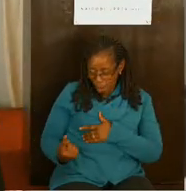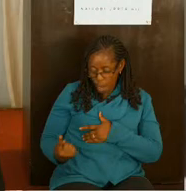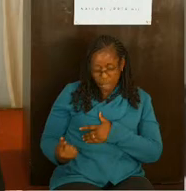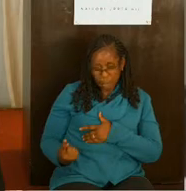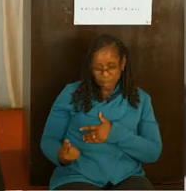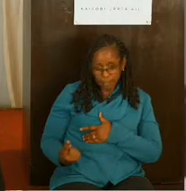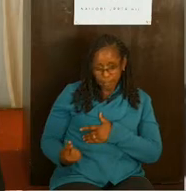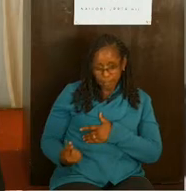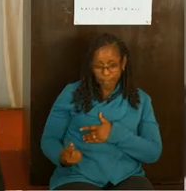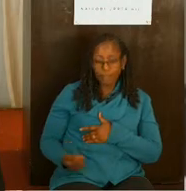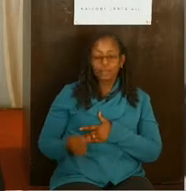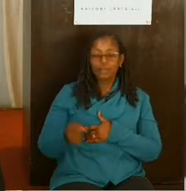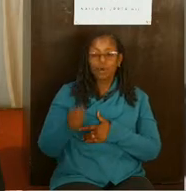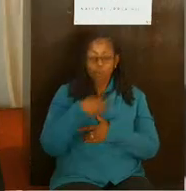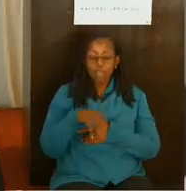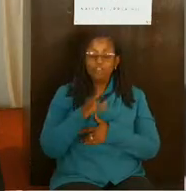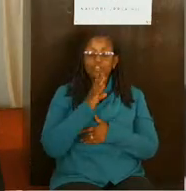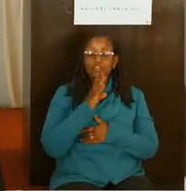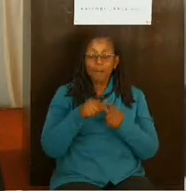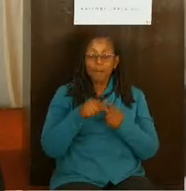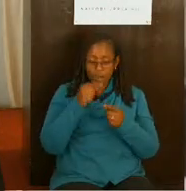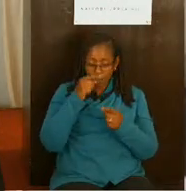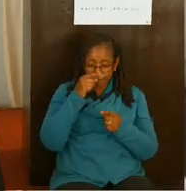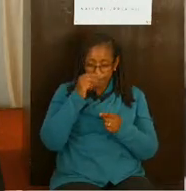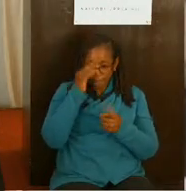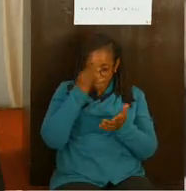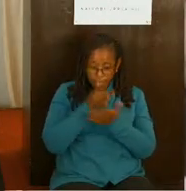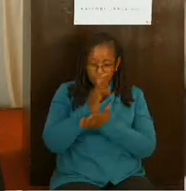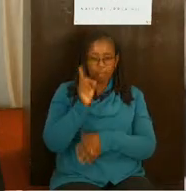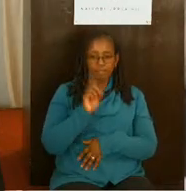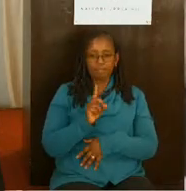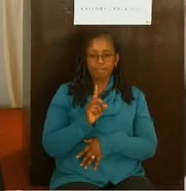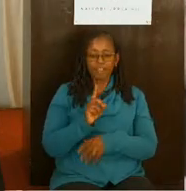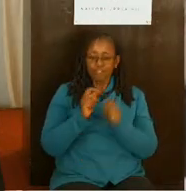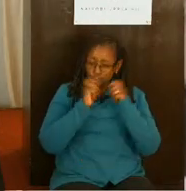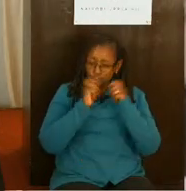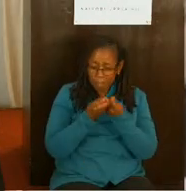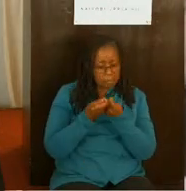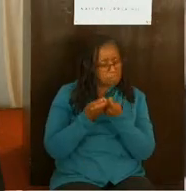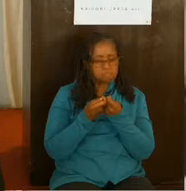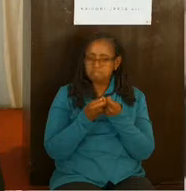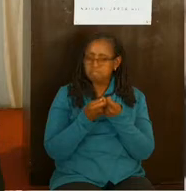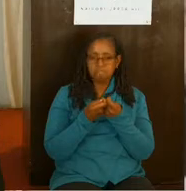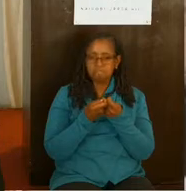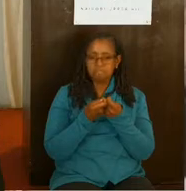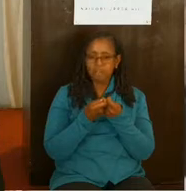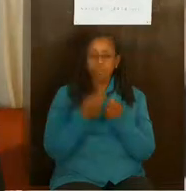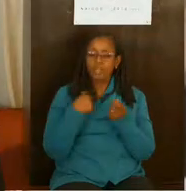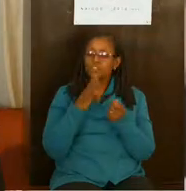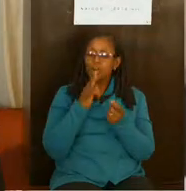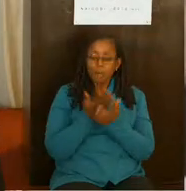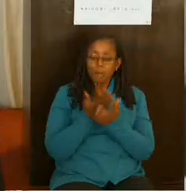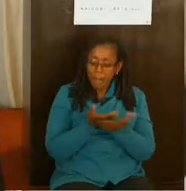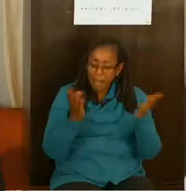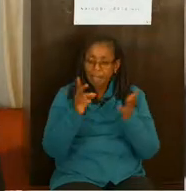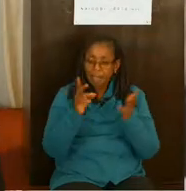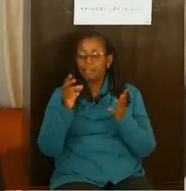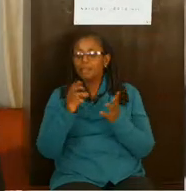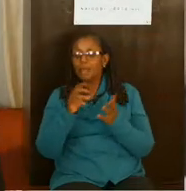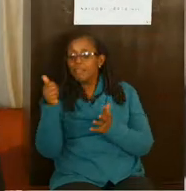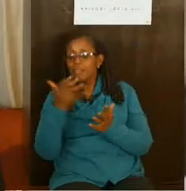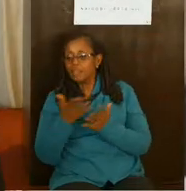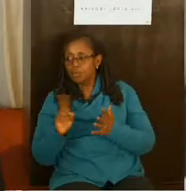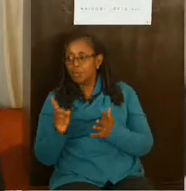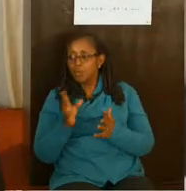in this neighborhood we are not talking about the faith we are not talking about the tribe we are not talking about anything else